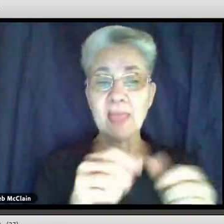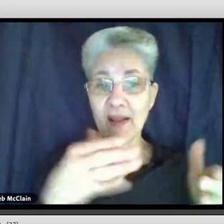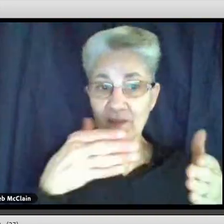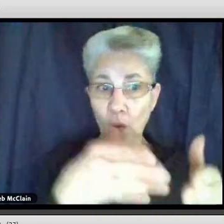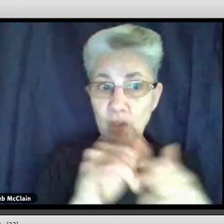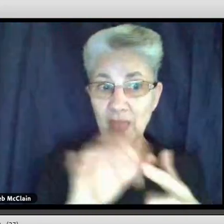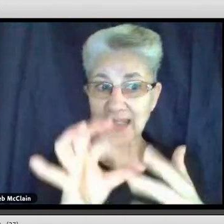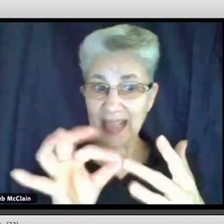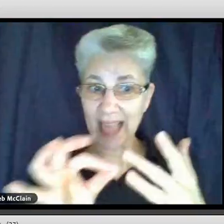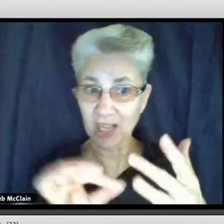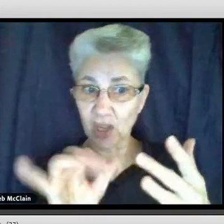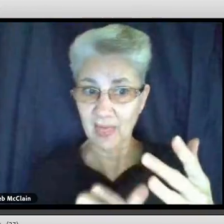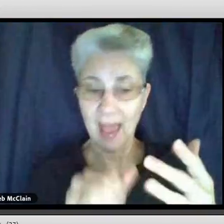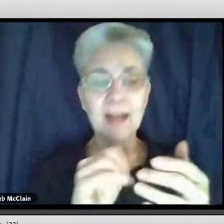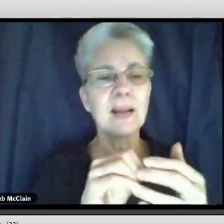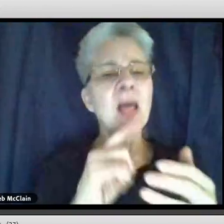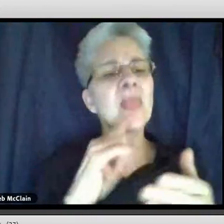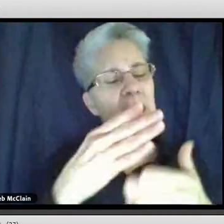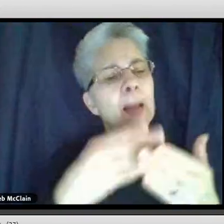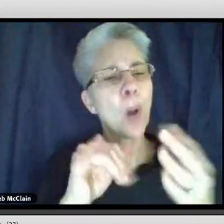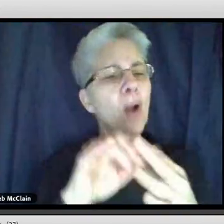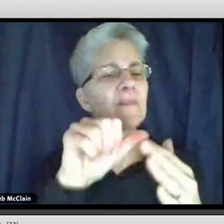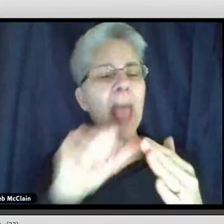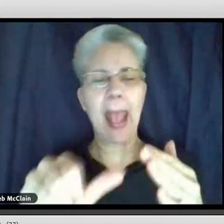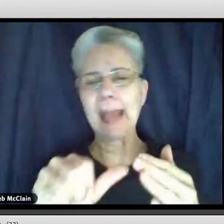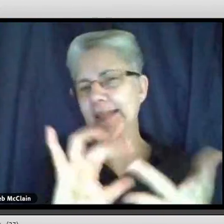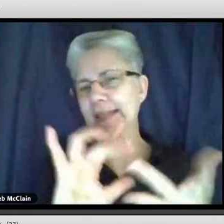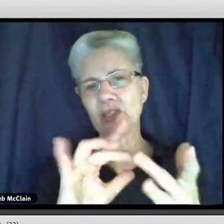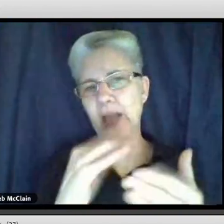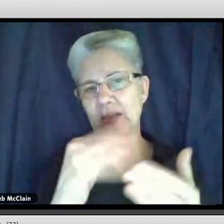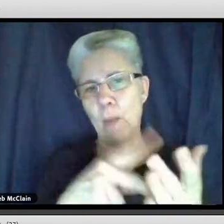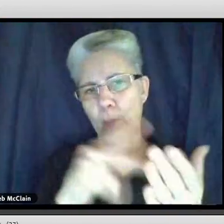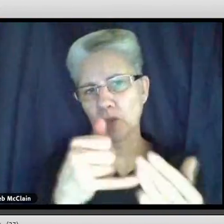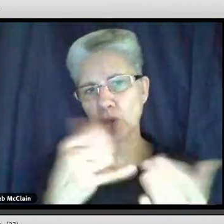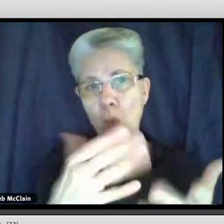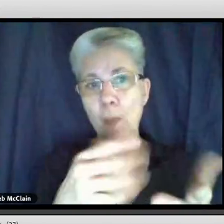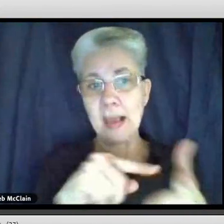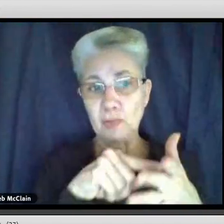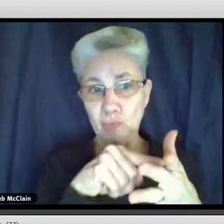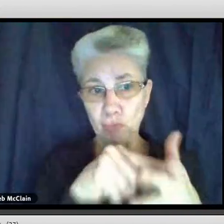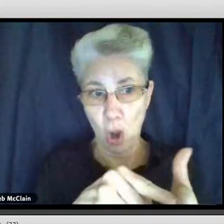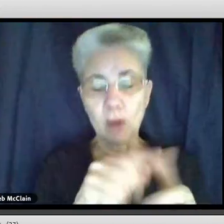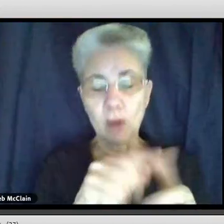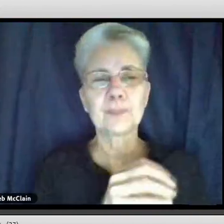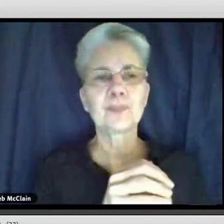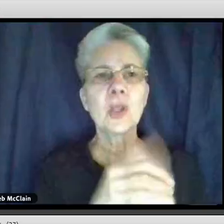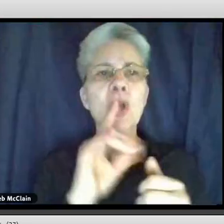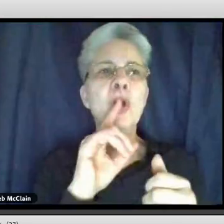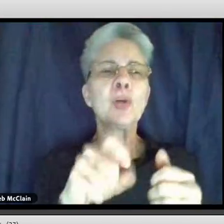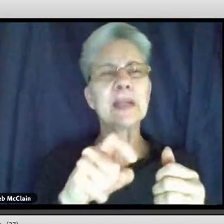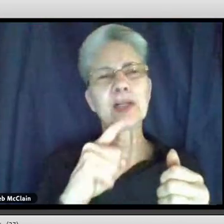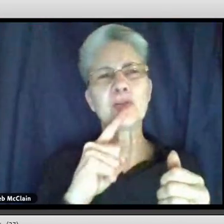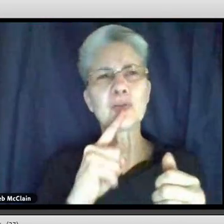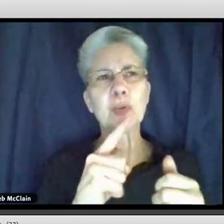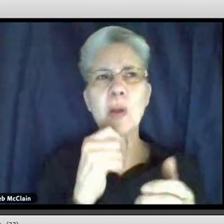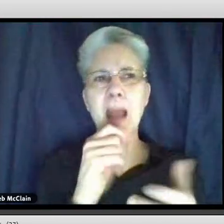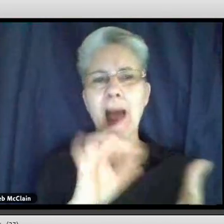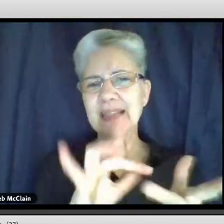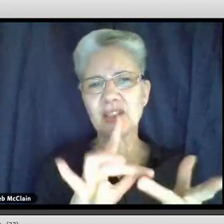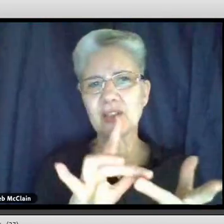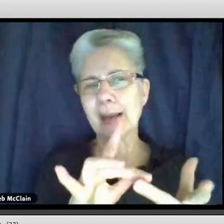selection, that is certainly part of any digitization project that you might undertake. You most likely are not digitizing